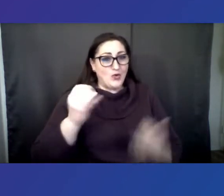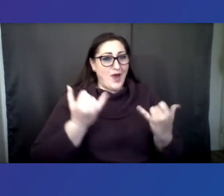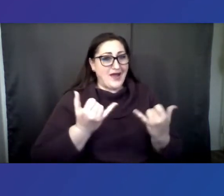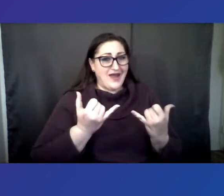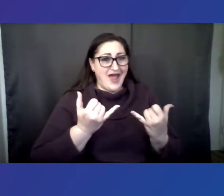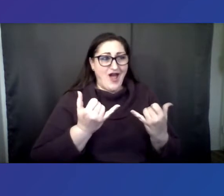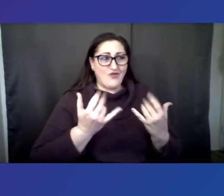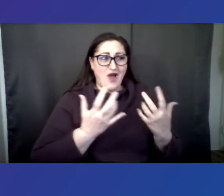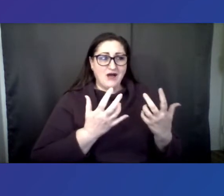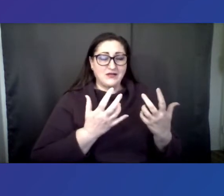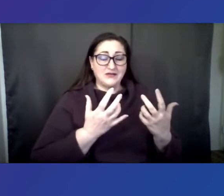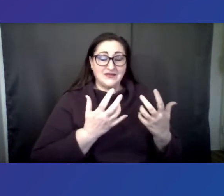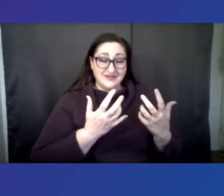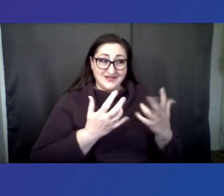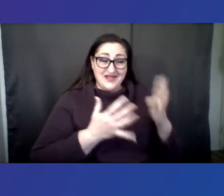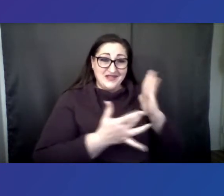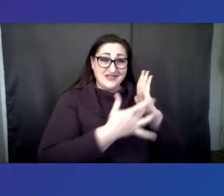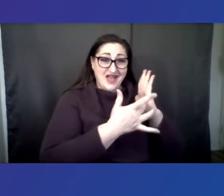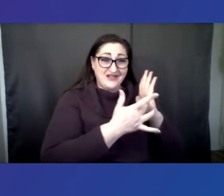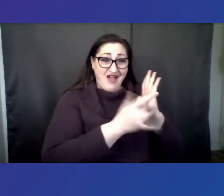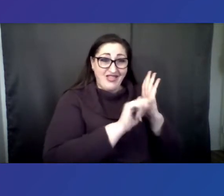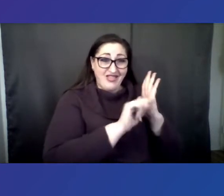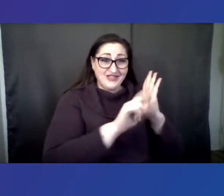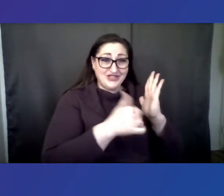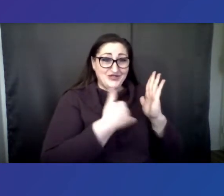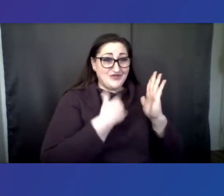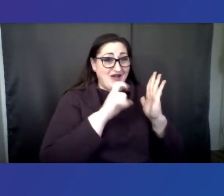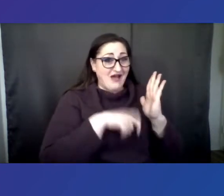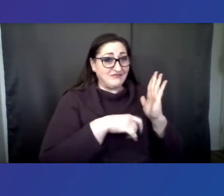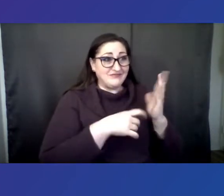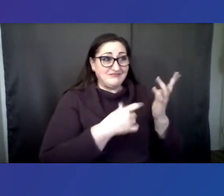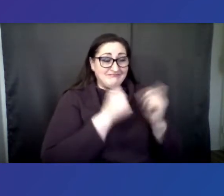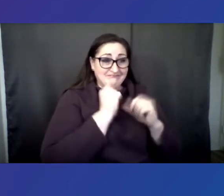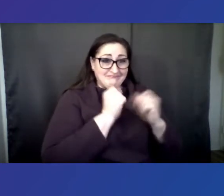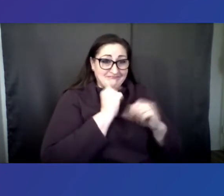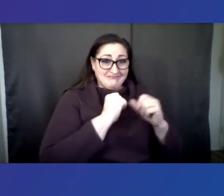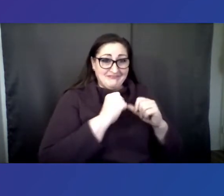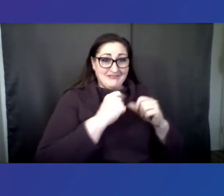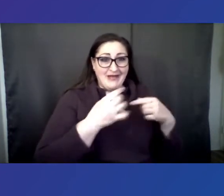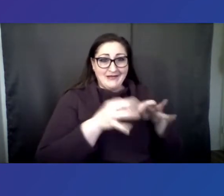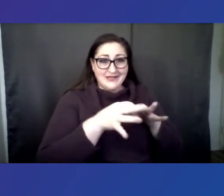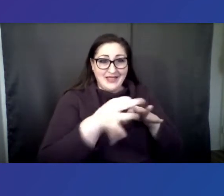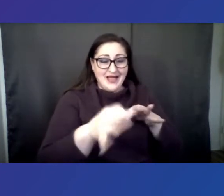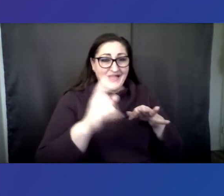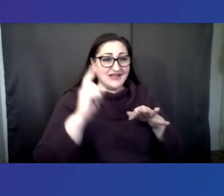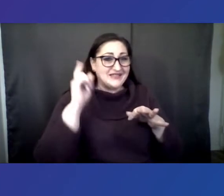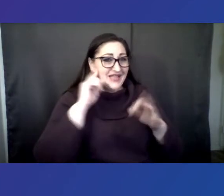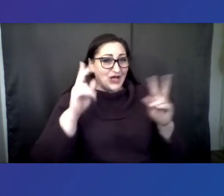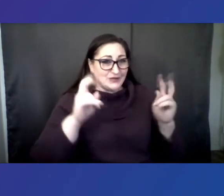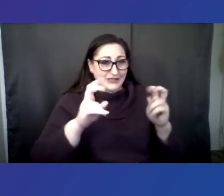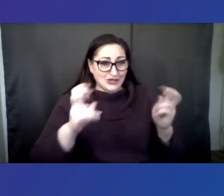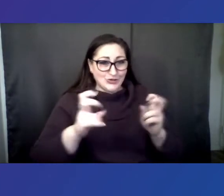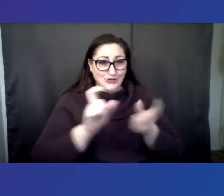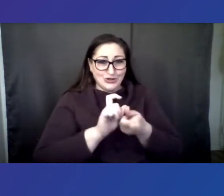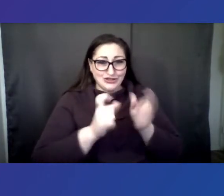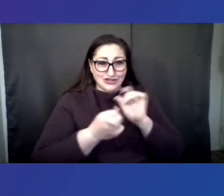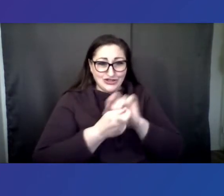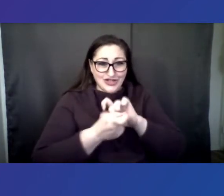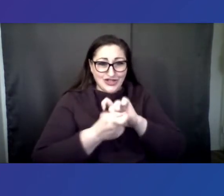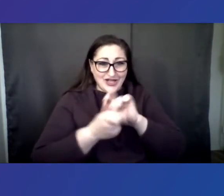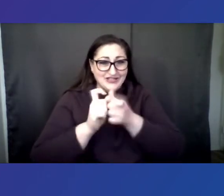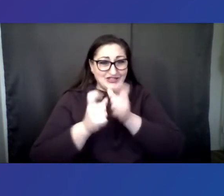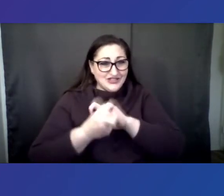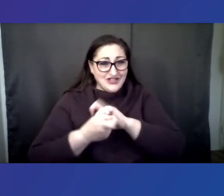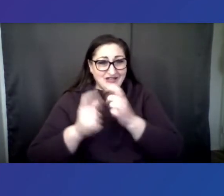technology, we want to remind you that there may be delays, sound issues, and changing circumstances that may